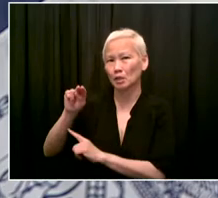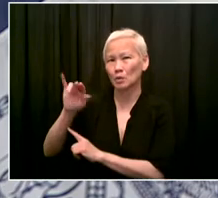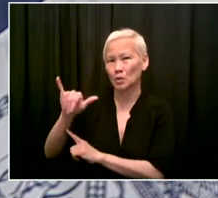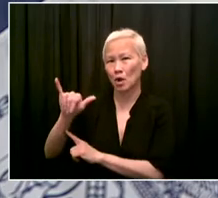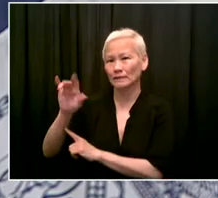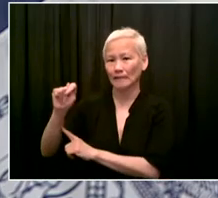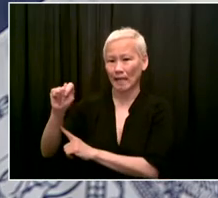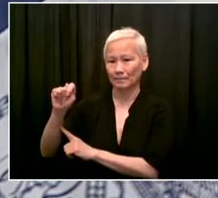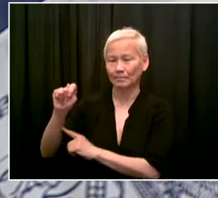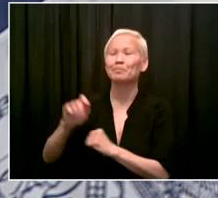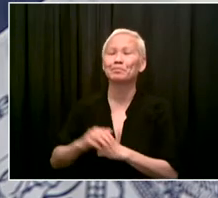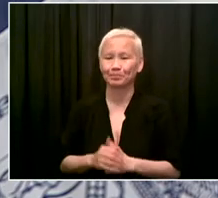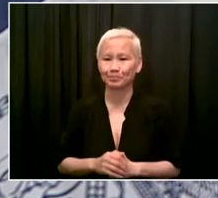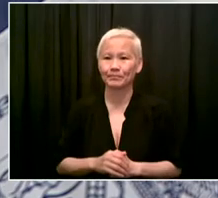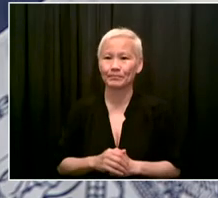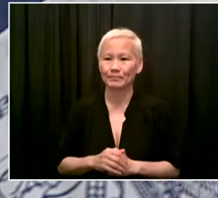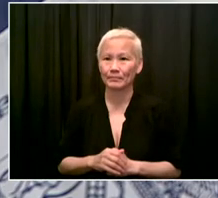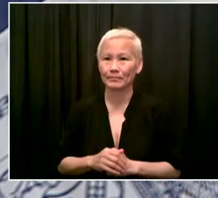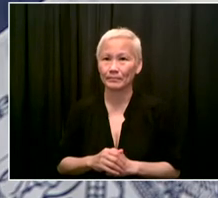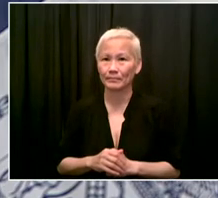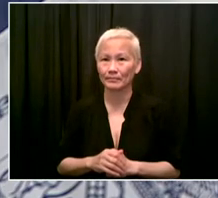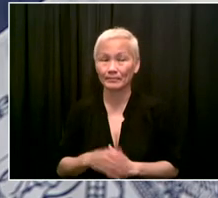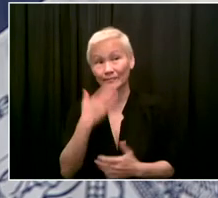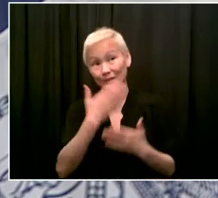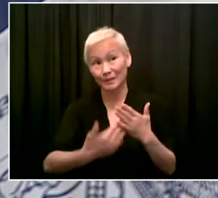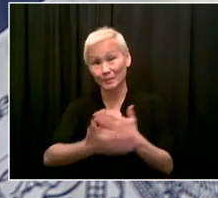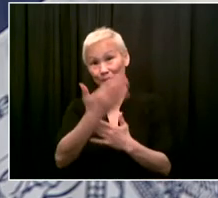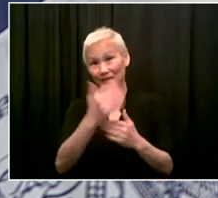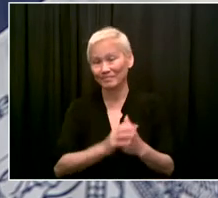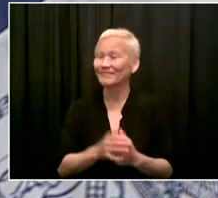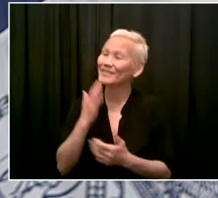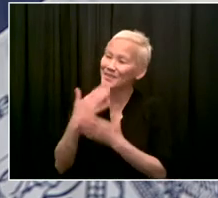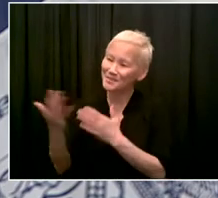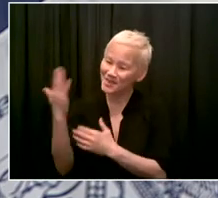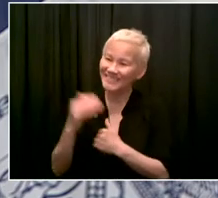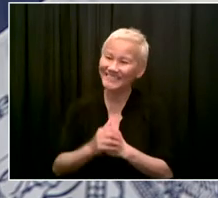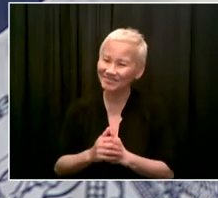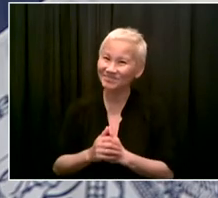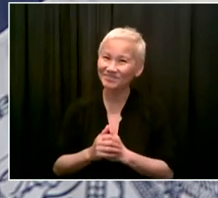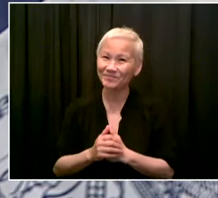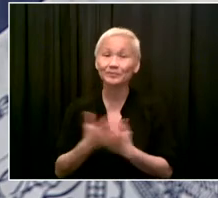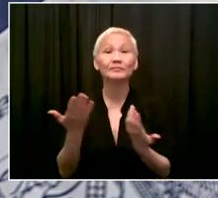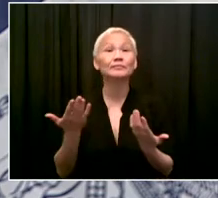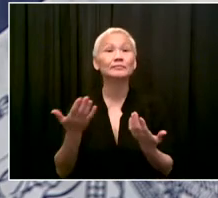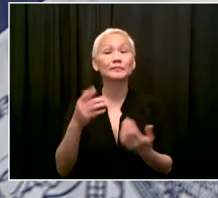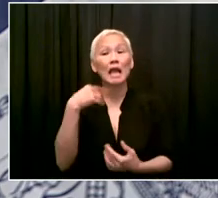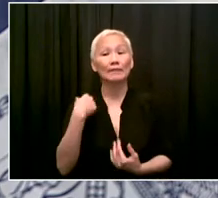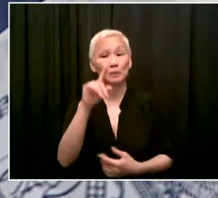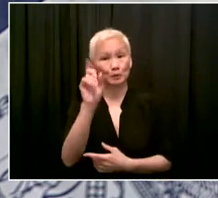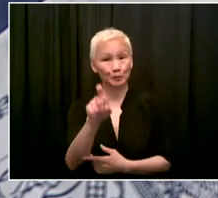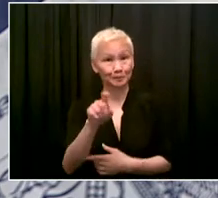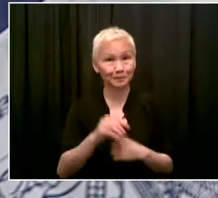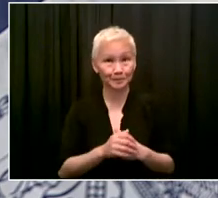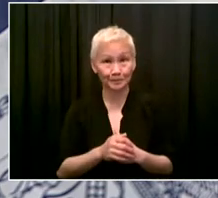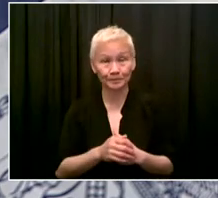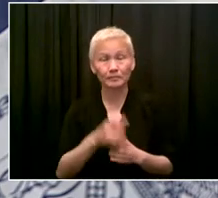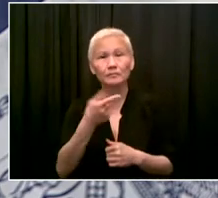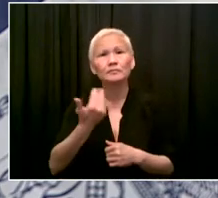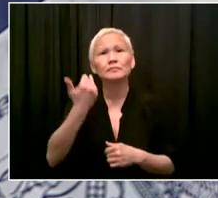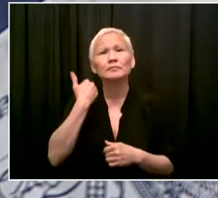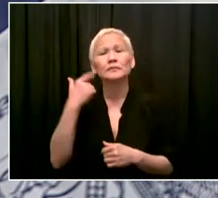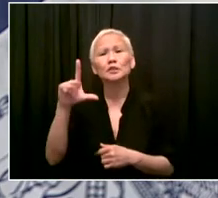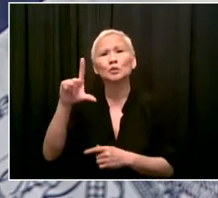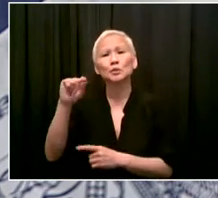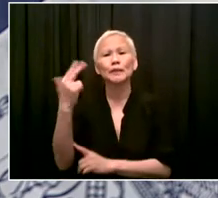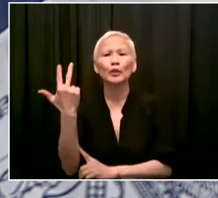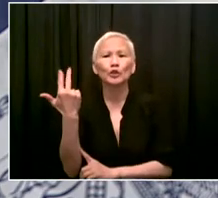in 2013, you had, when you won, you assembled this sort of coalition of, you know, Black voters, progressive